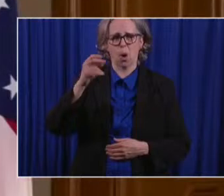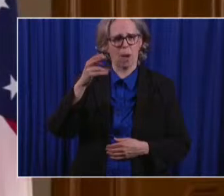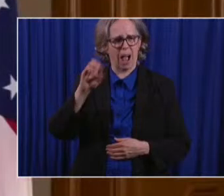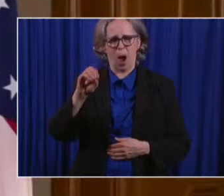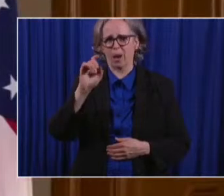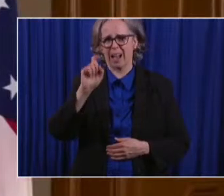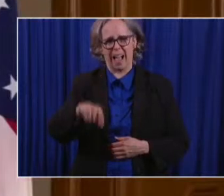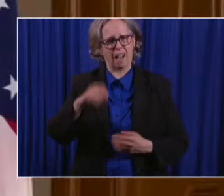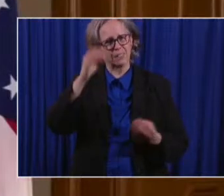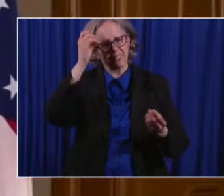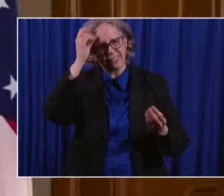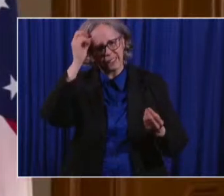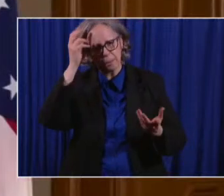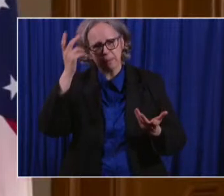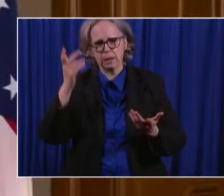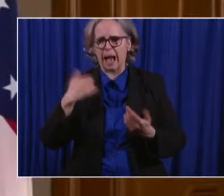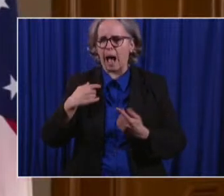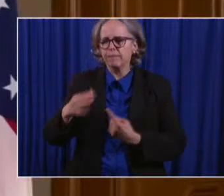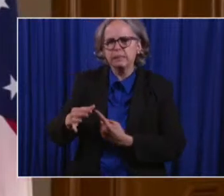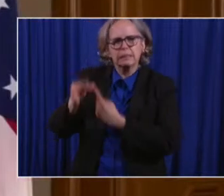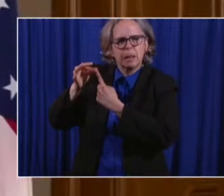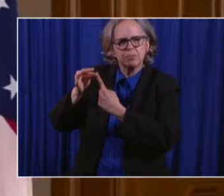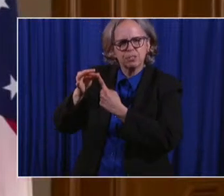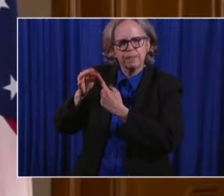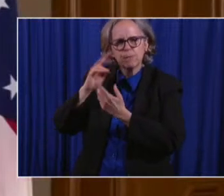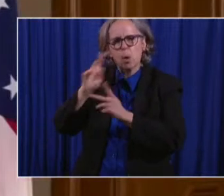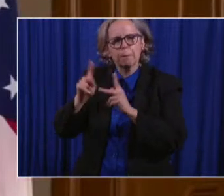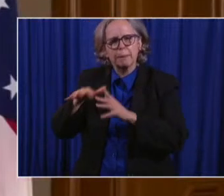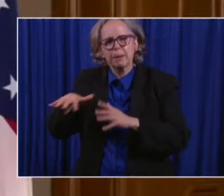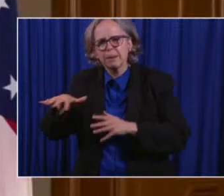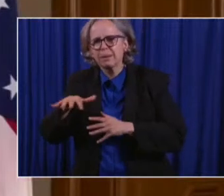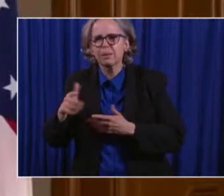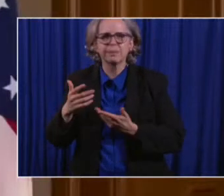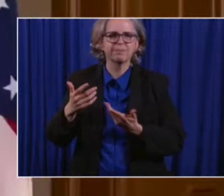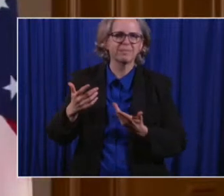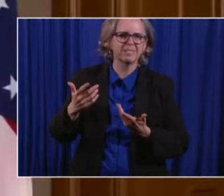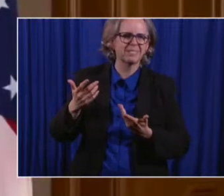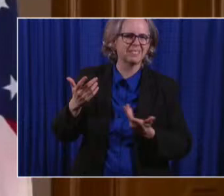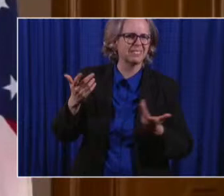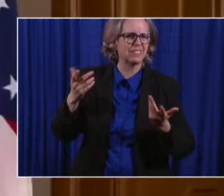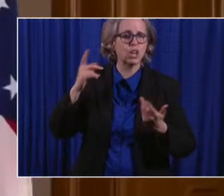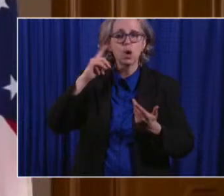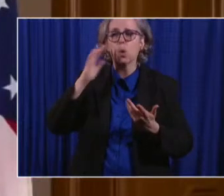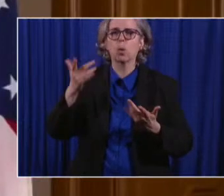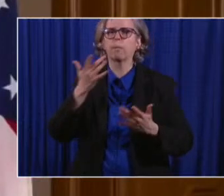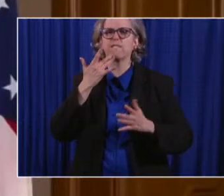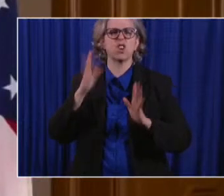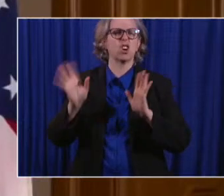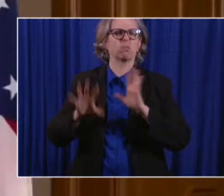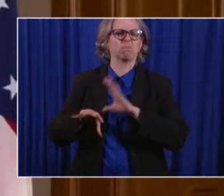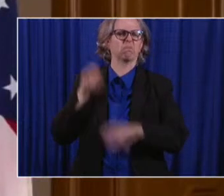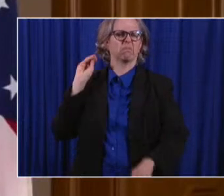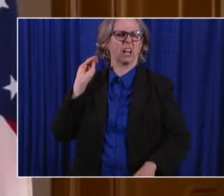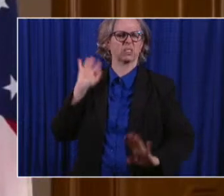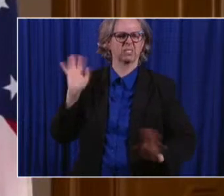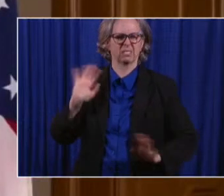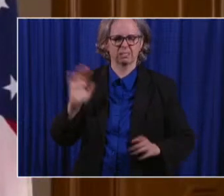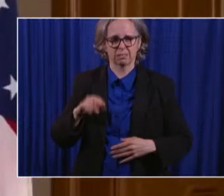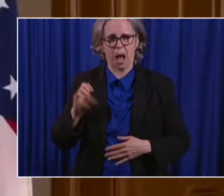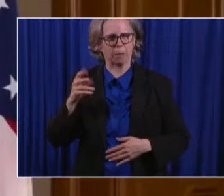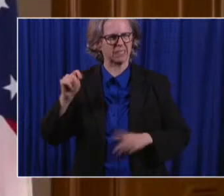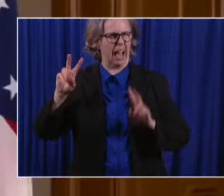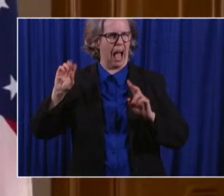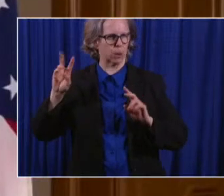people's ability to exempt out of things, it seems to have worked pretty well. So we'll see. Is that what schools are telling you?